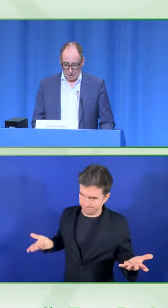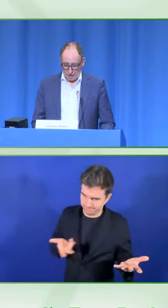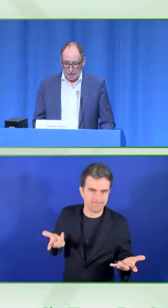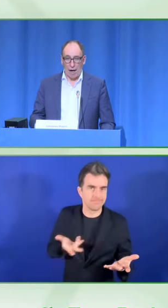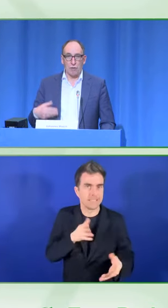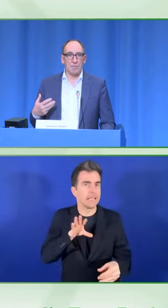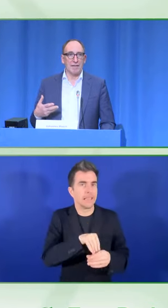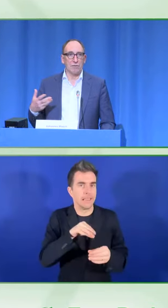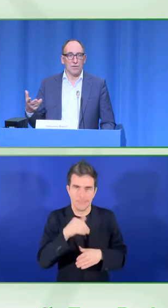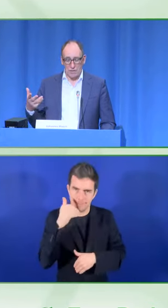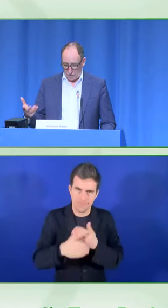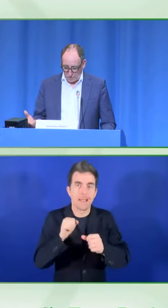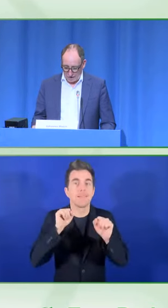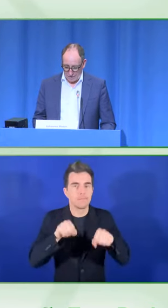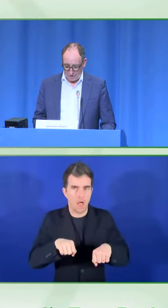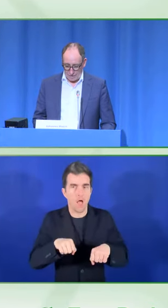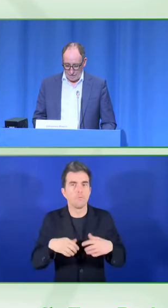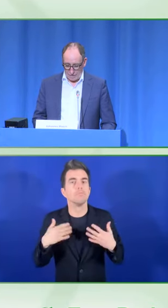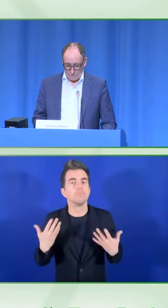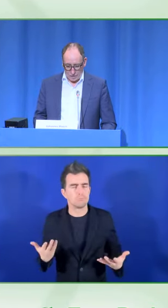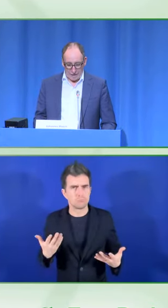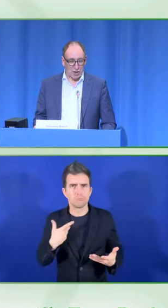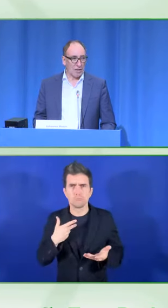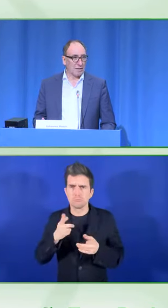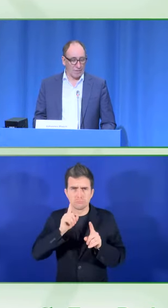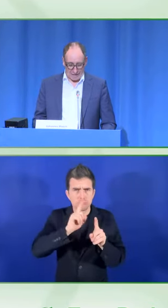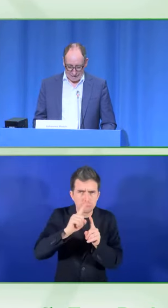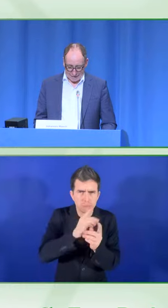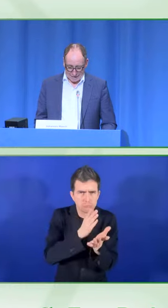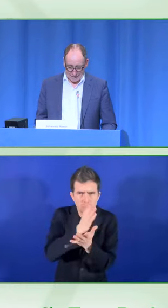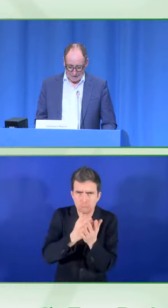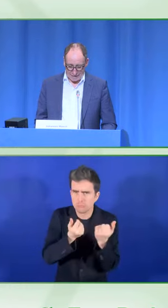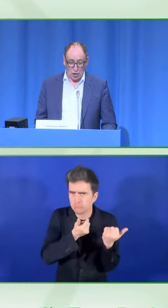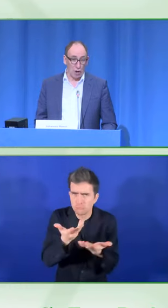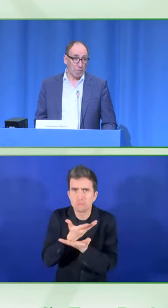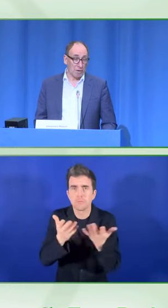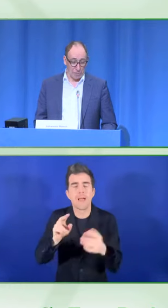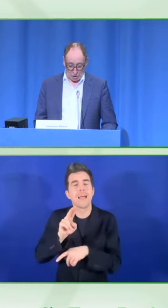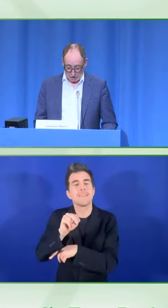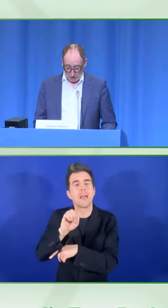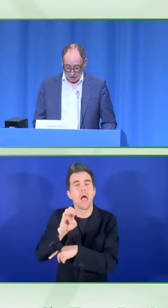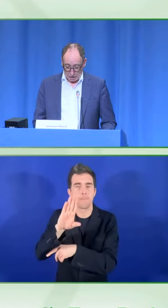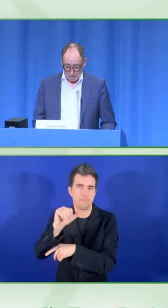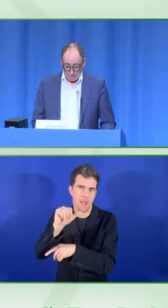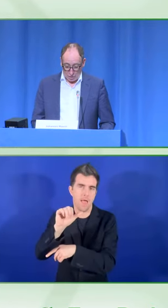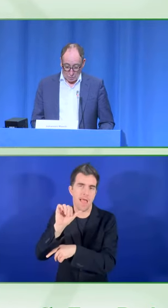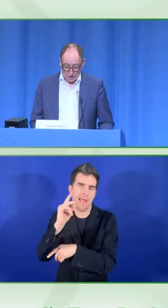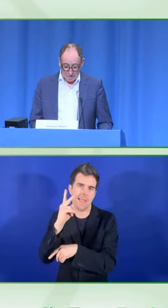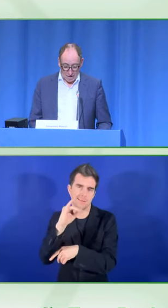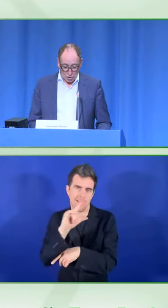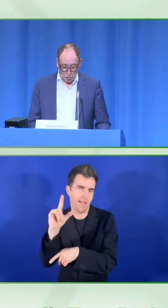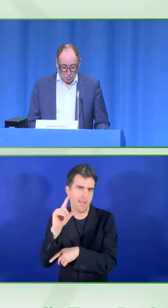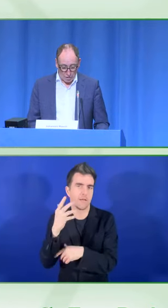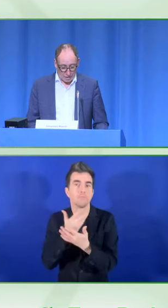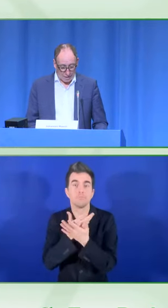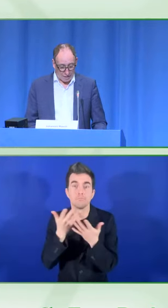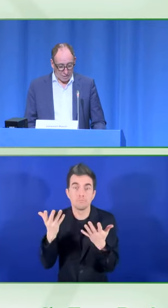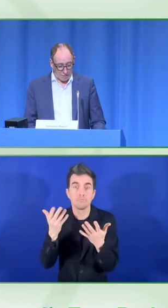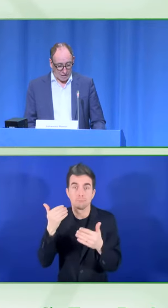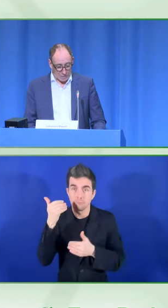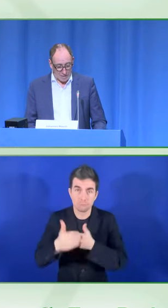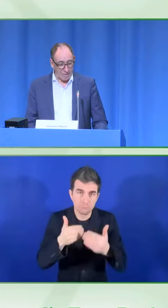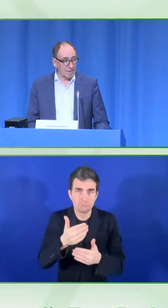coaching, Ausbildungsfit, vocational training assistance and job coaching programs ensure